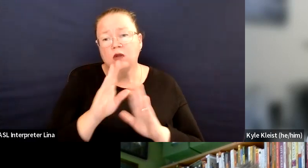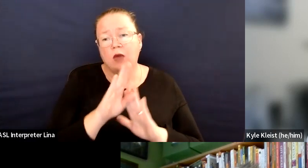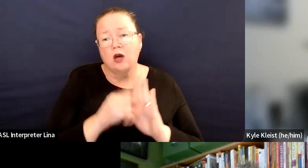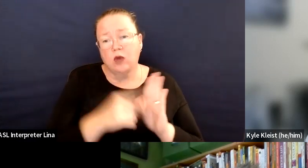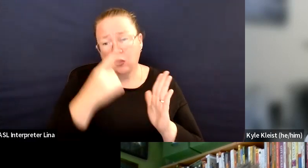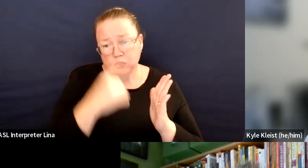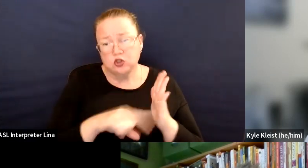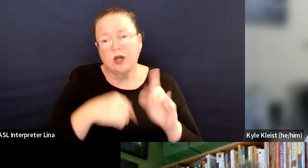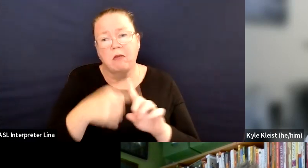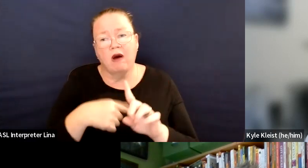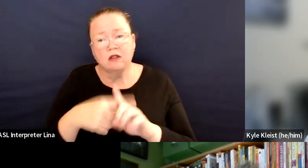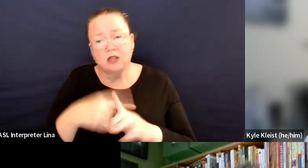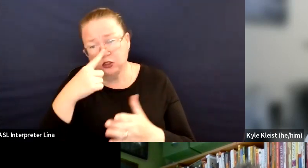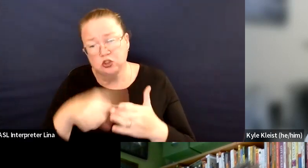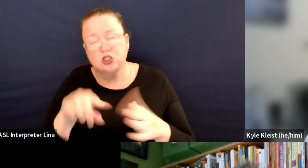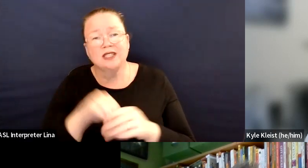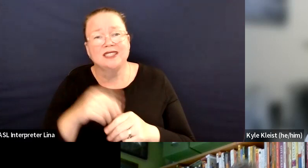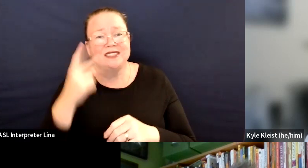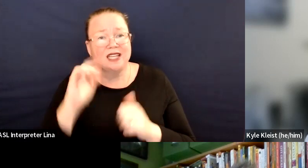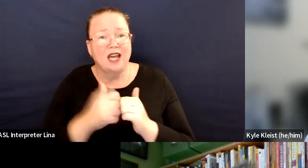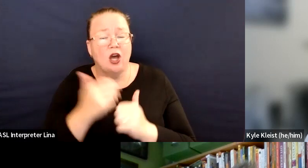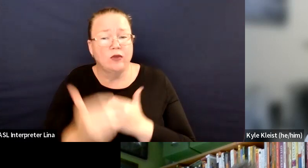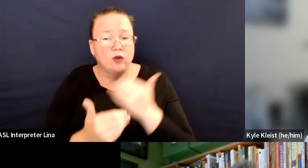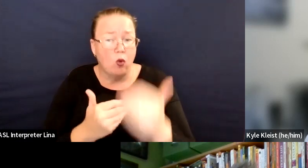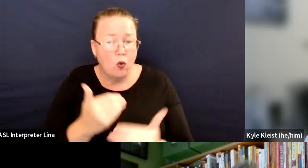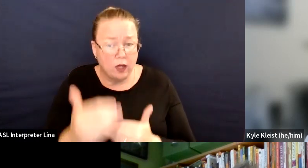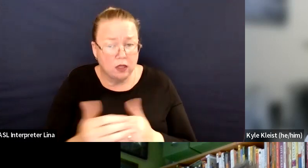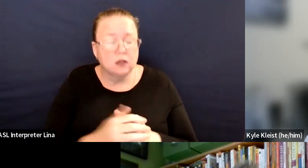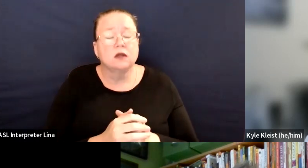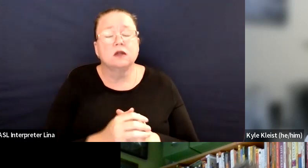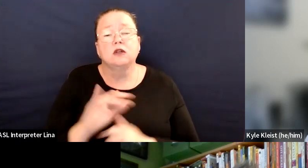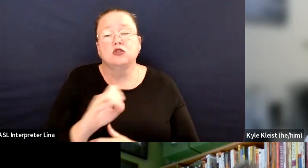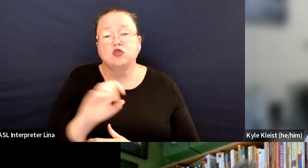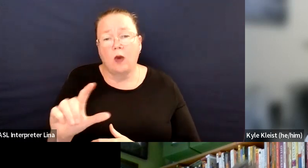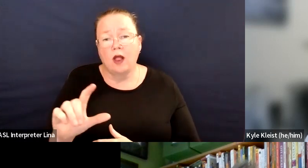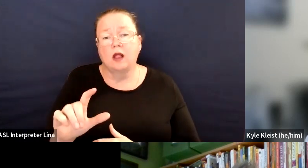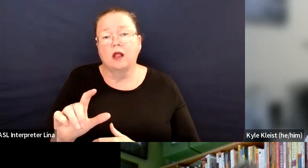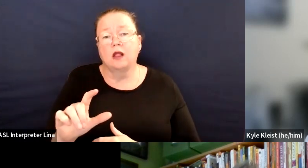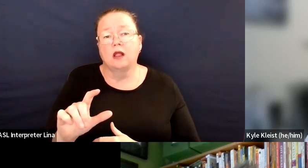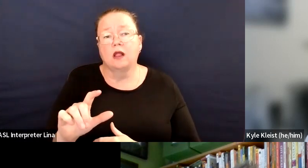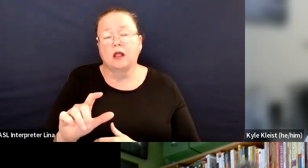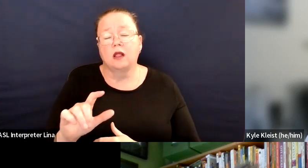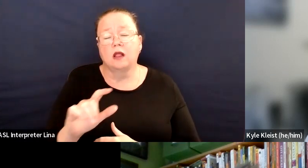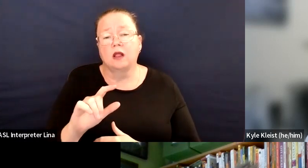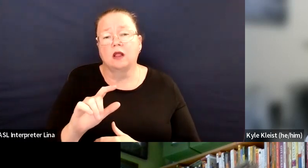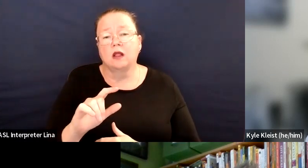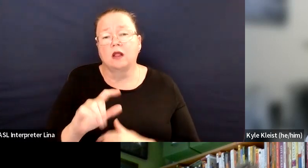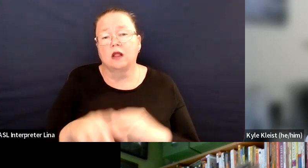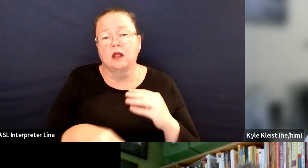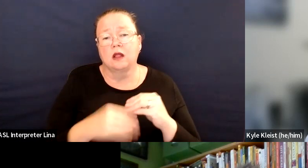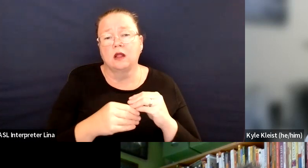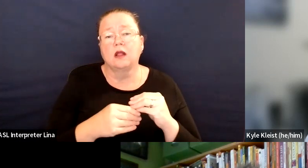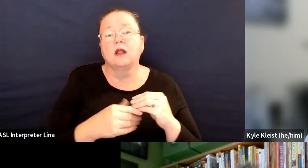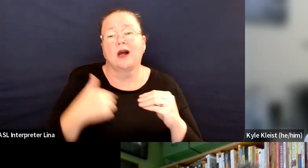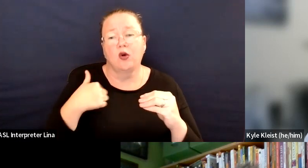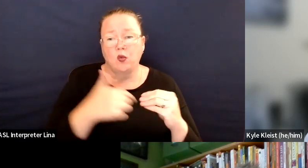and a monthly check-in to see how things are going. Then Joel came right behind that and says, we have